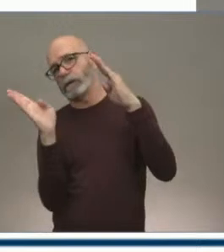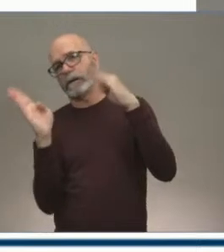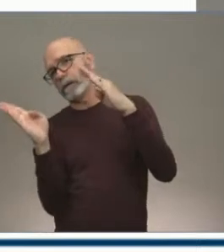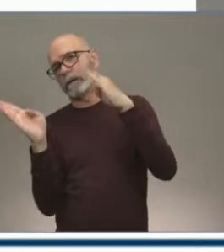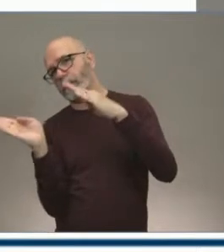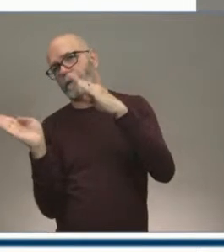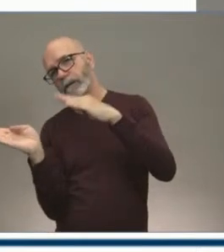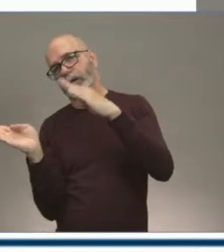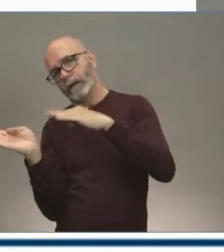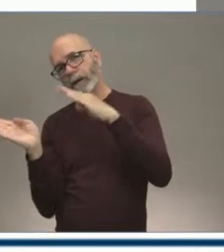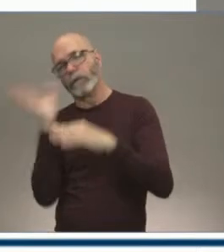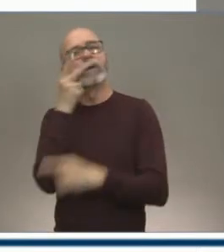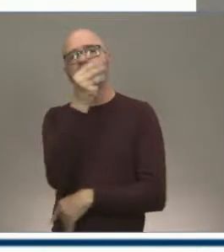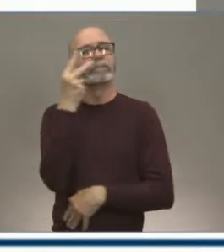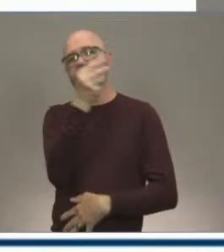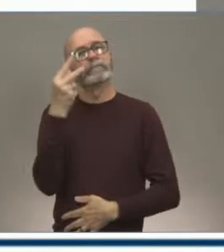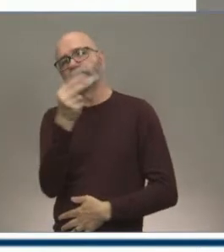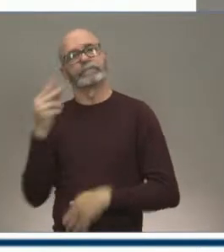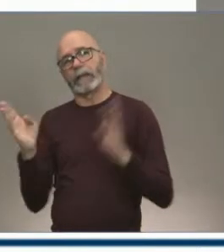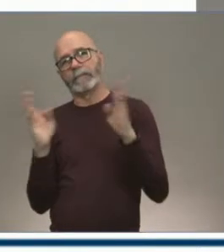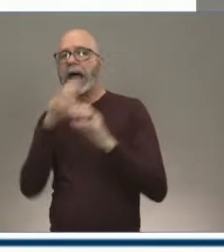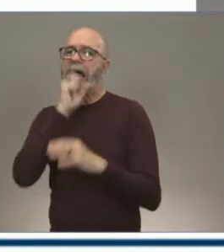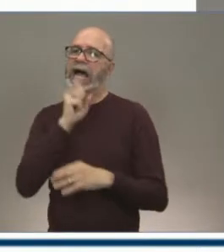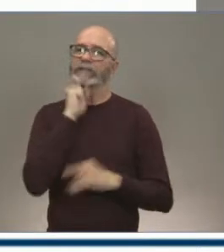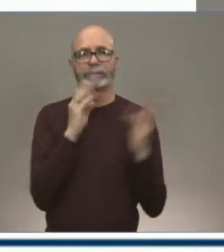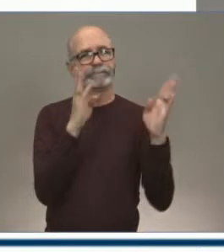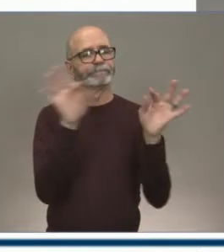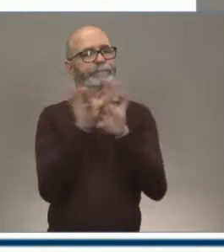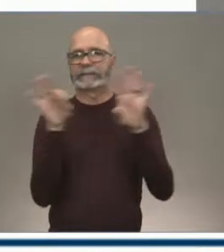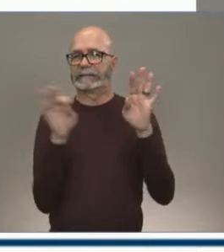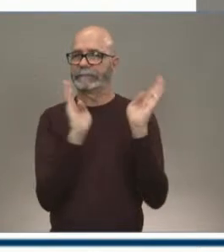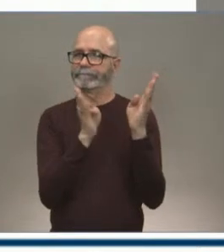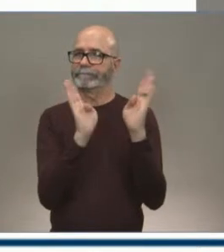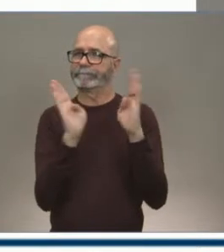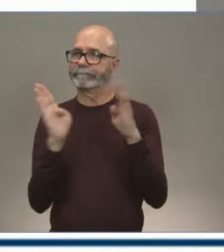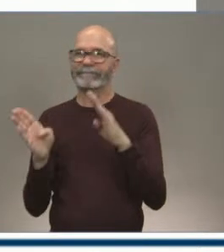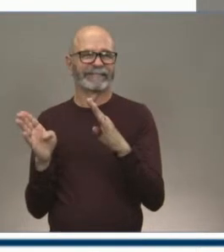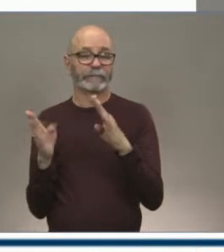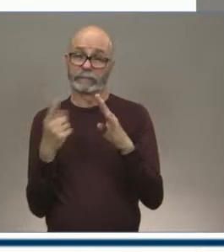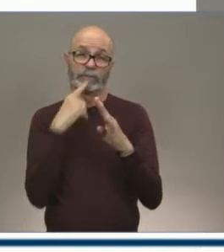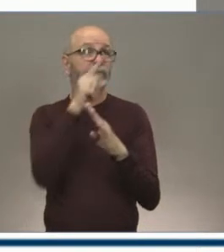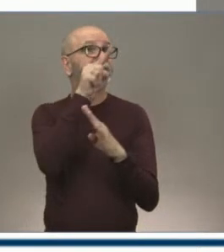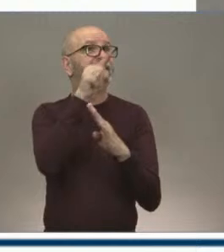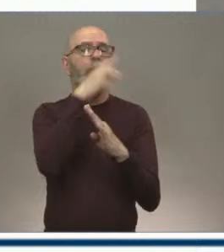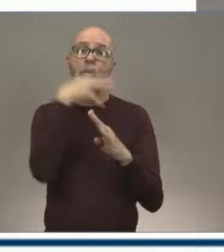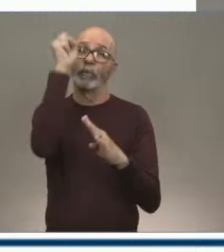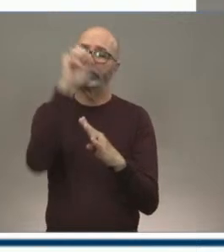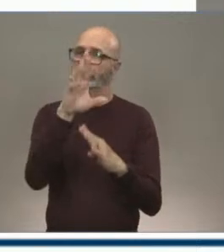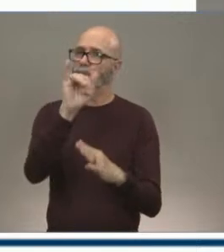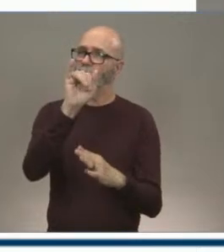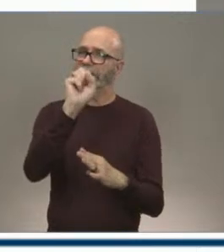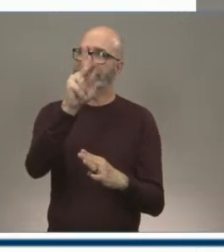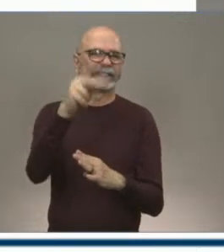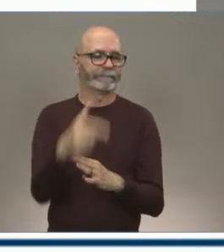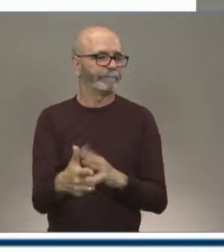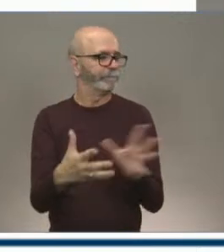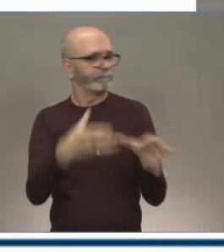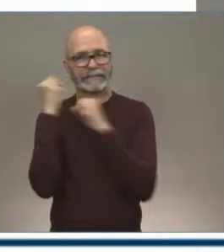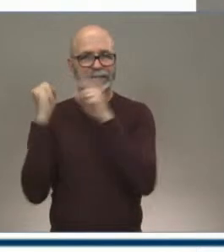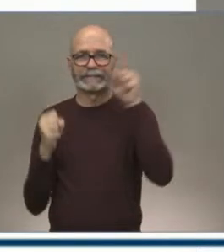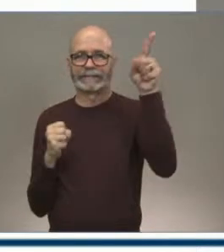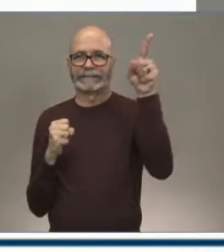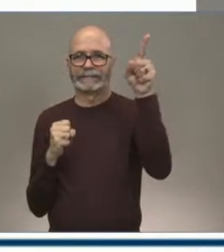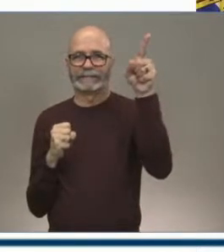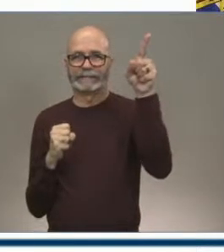on age. As I said earlier, it's the biggest risk factor, and it allows us to be as efficient and fast as possible as we move through our